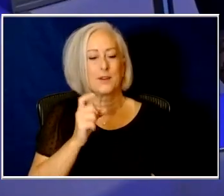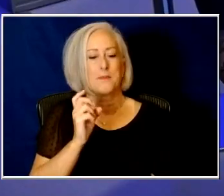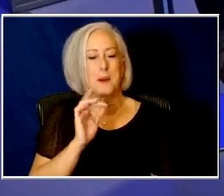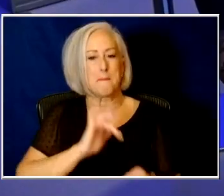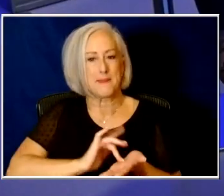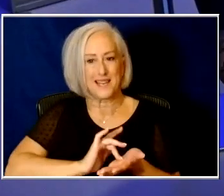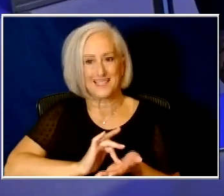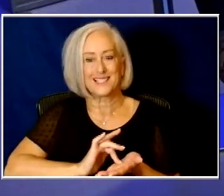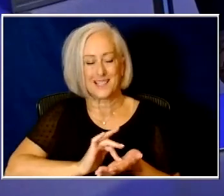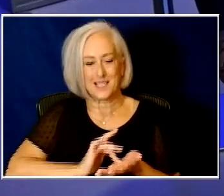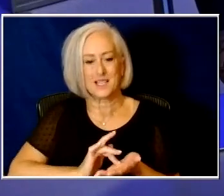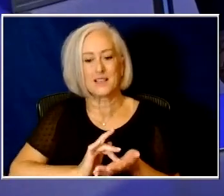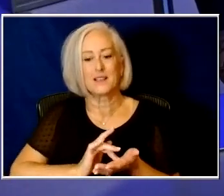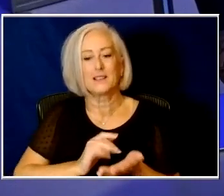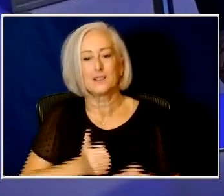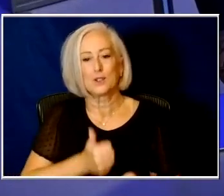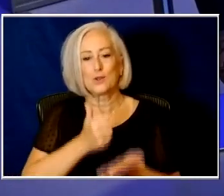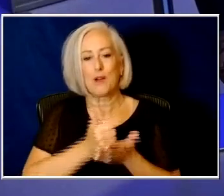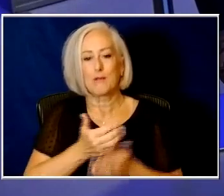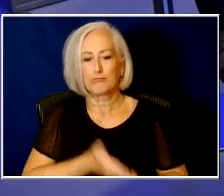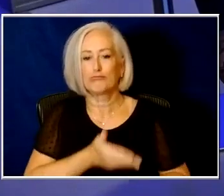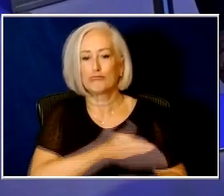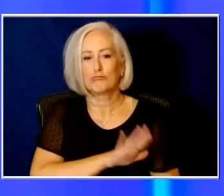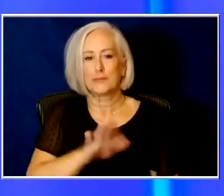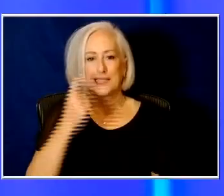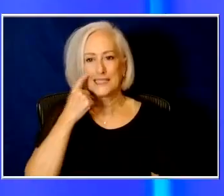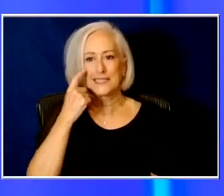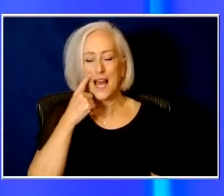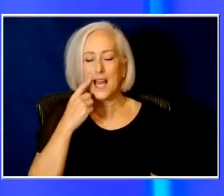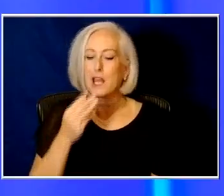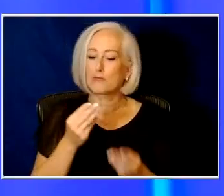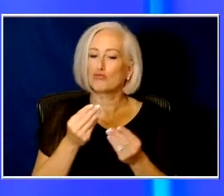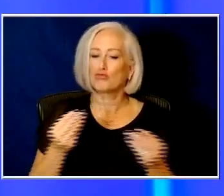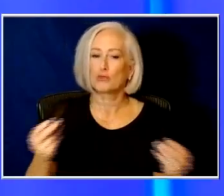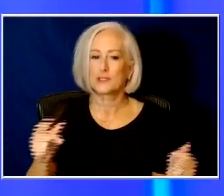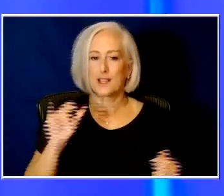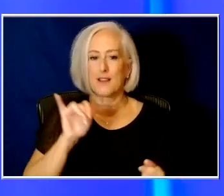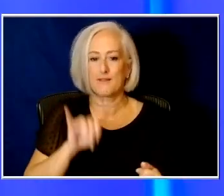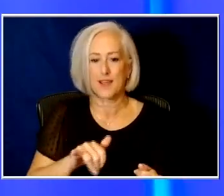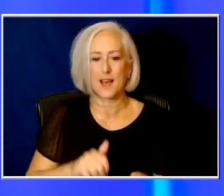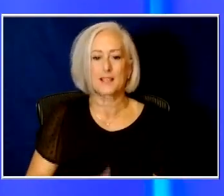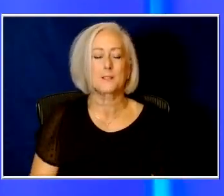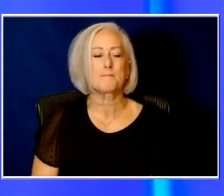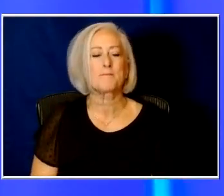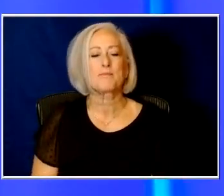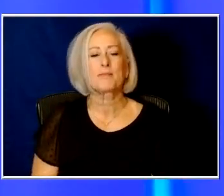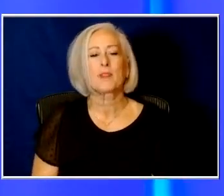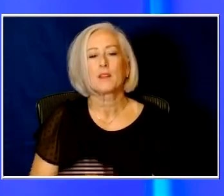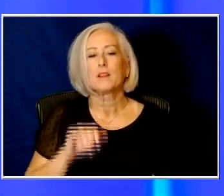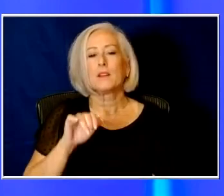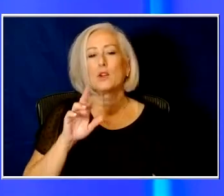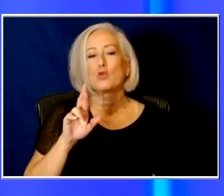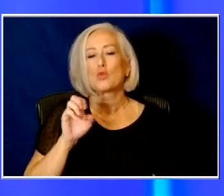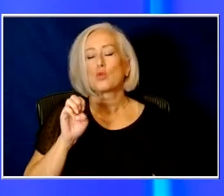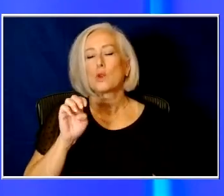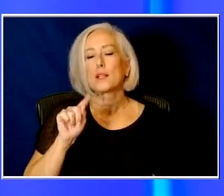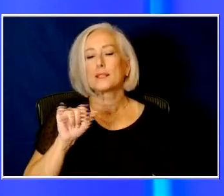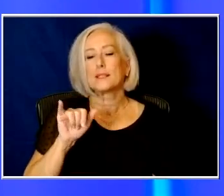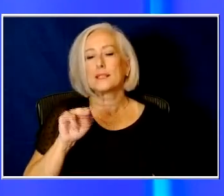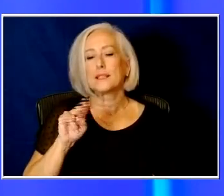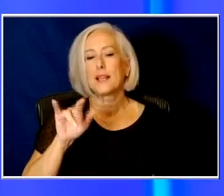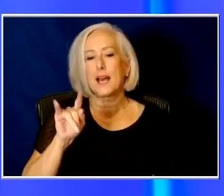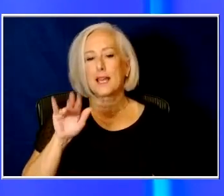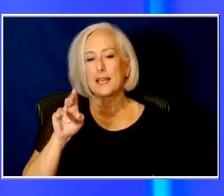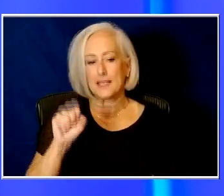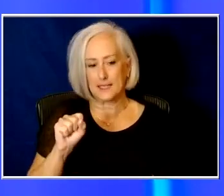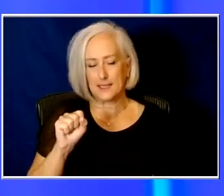that, and he still has some residual visual defects from that retinitis. But then throughout, we checked bone marrow